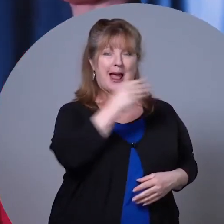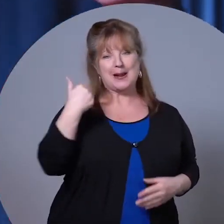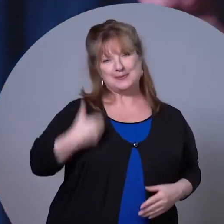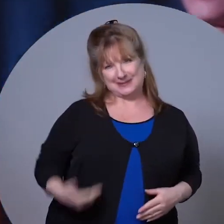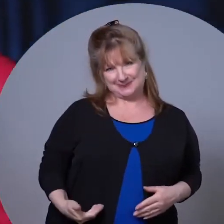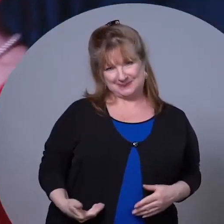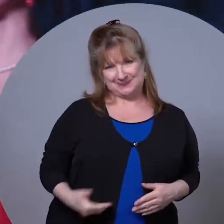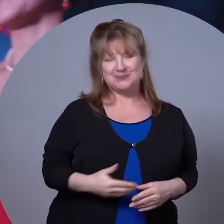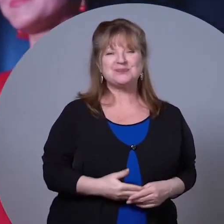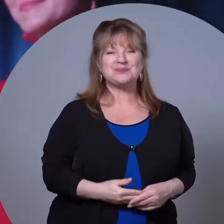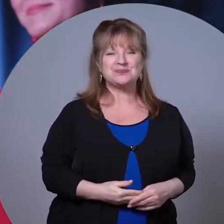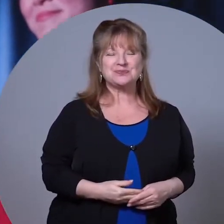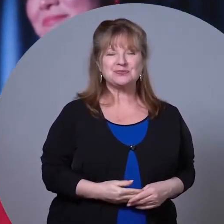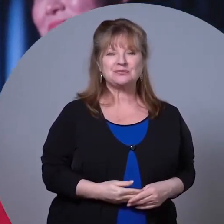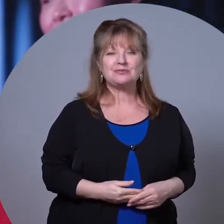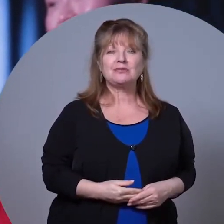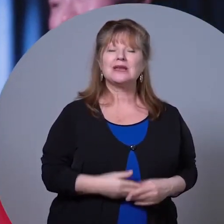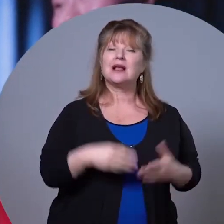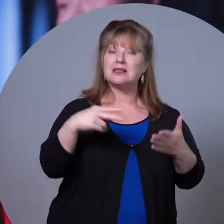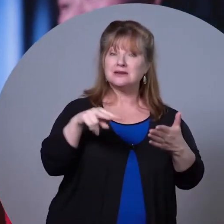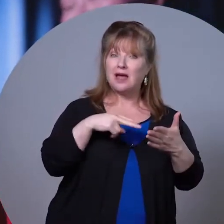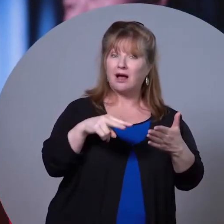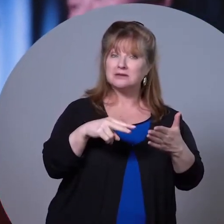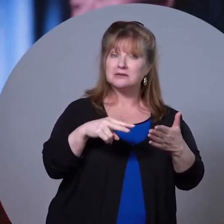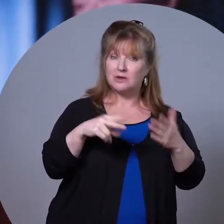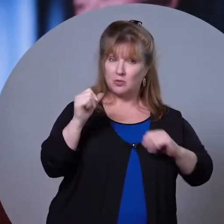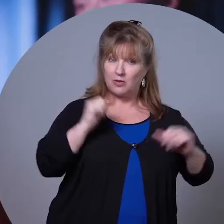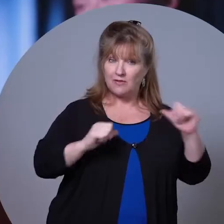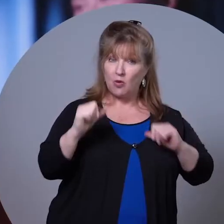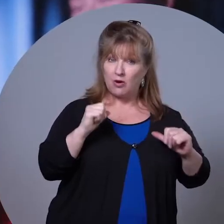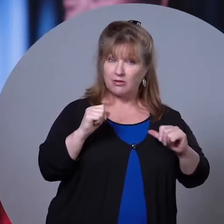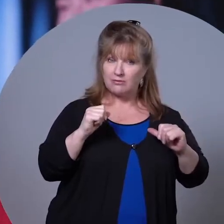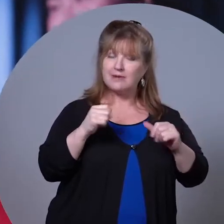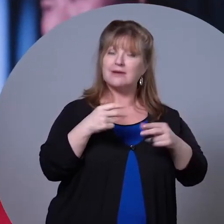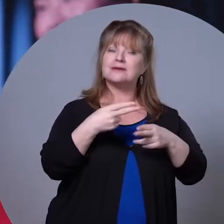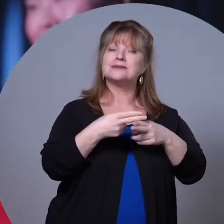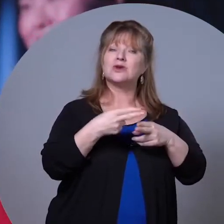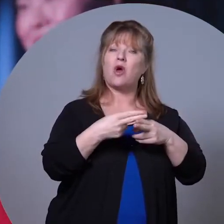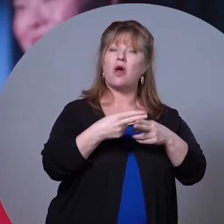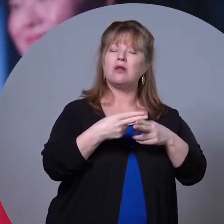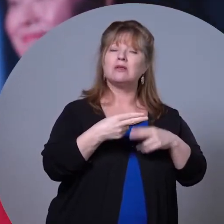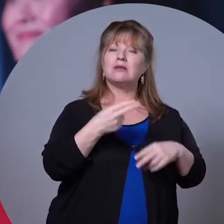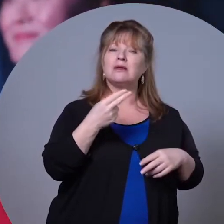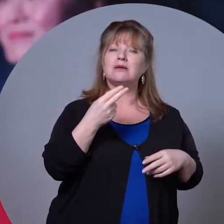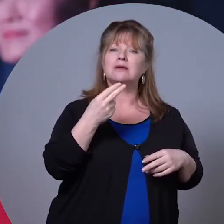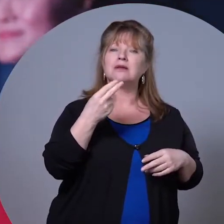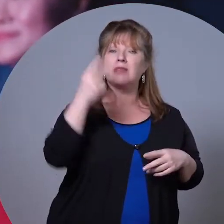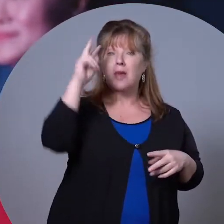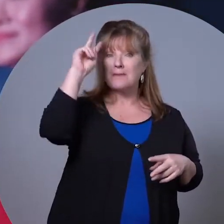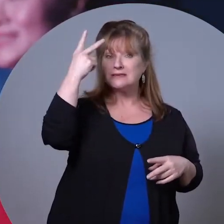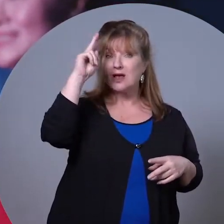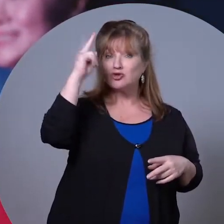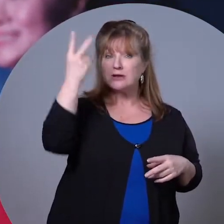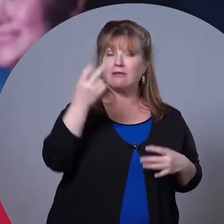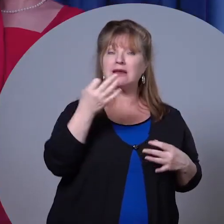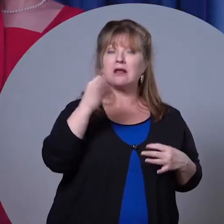me. The dance we are going to perform is called The Misunderstanding of the